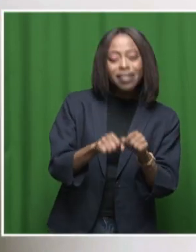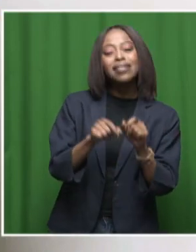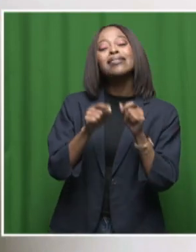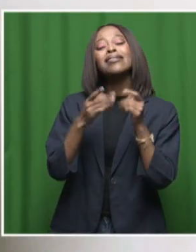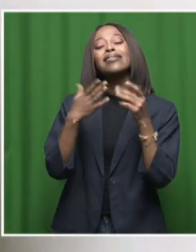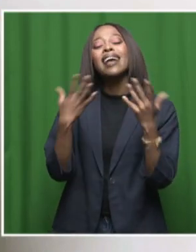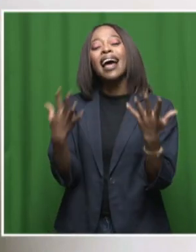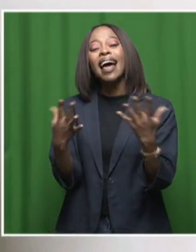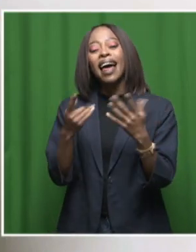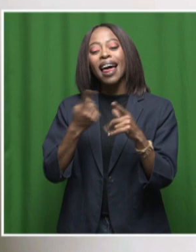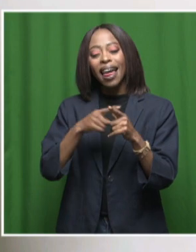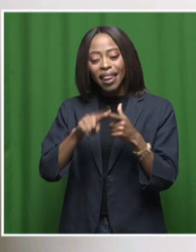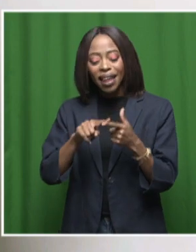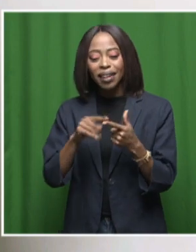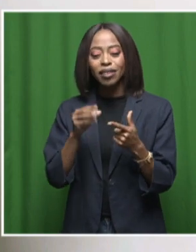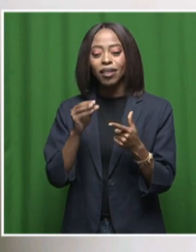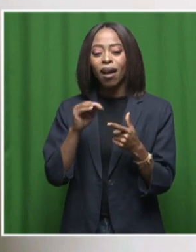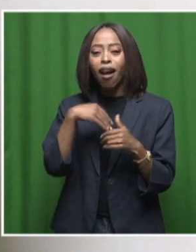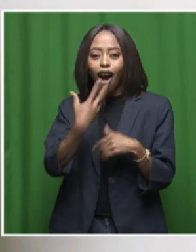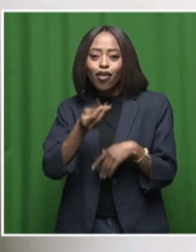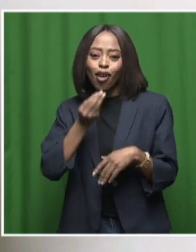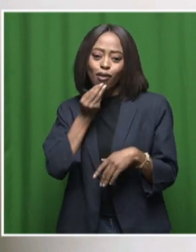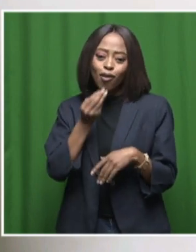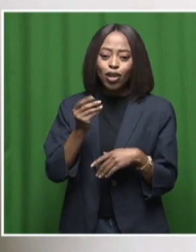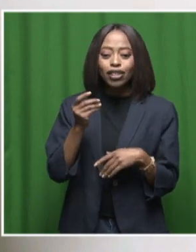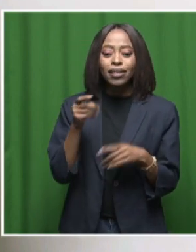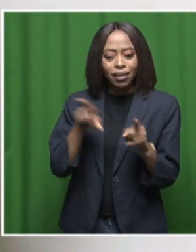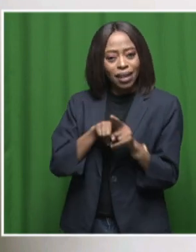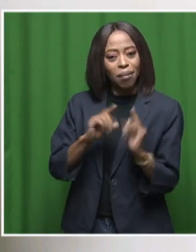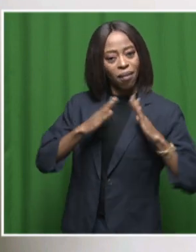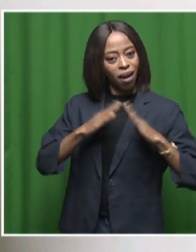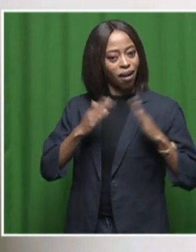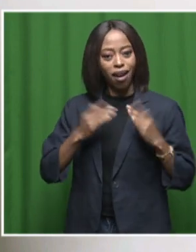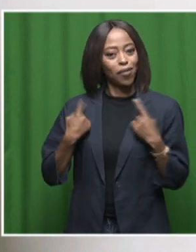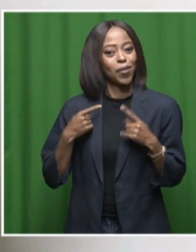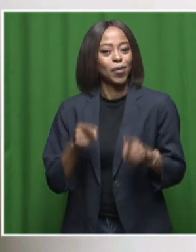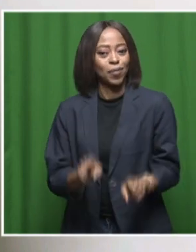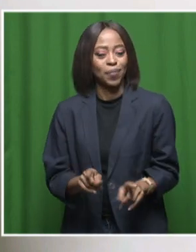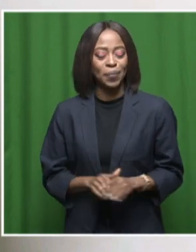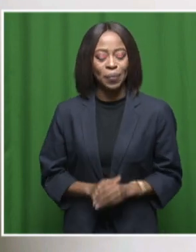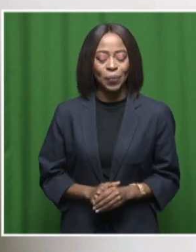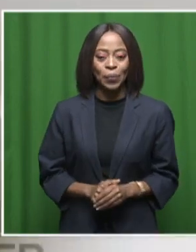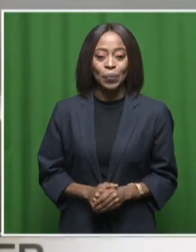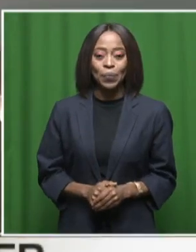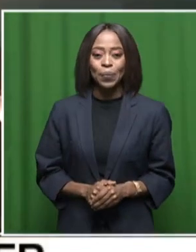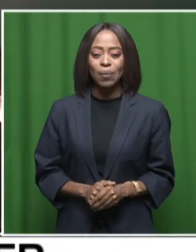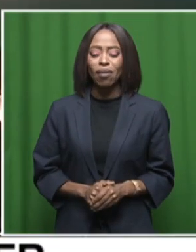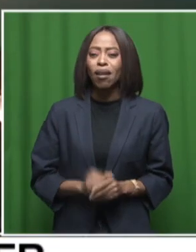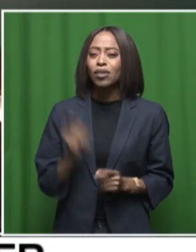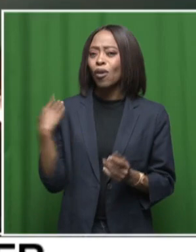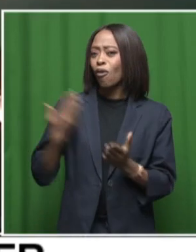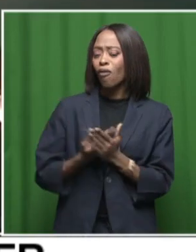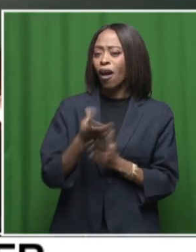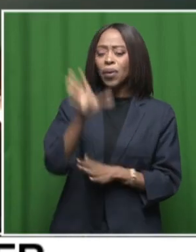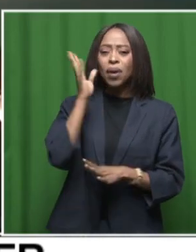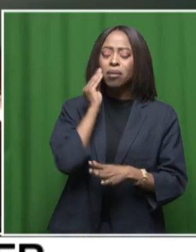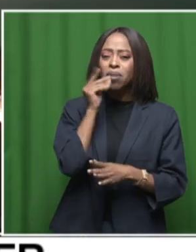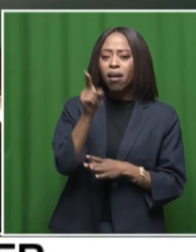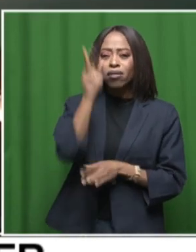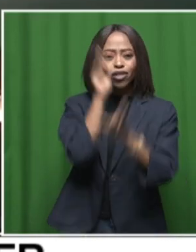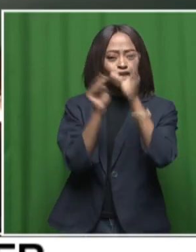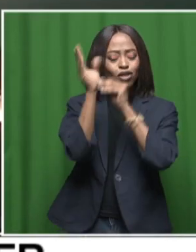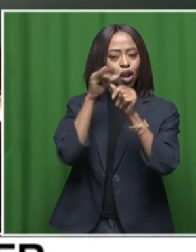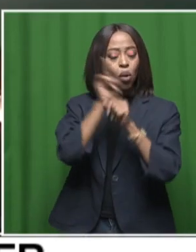And then afterwards we share desserts, just like we would at my house if you came for dinner. Yeah. And what lessons came with opening